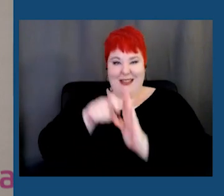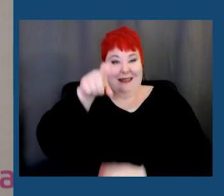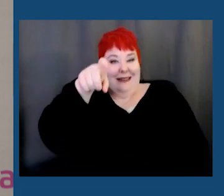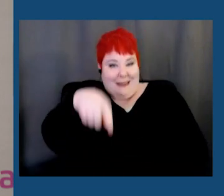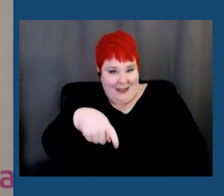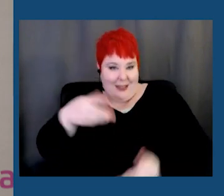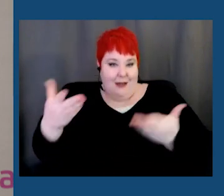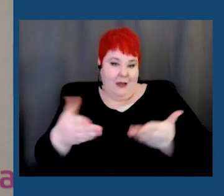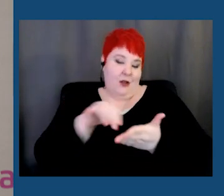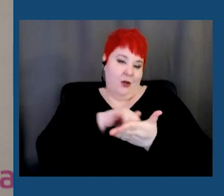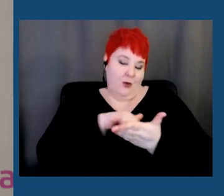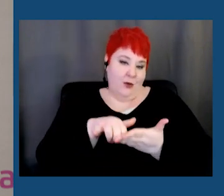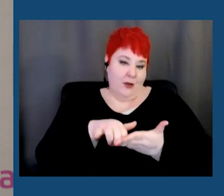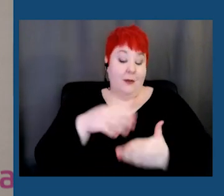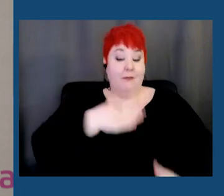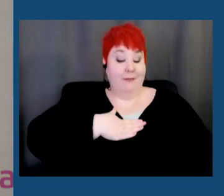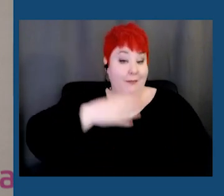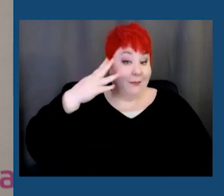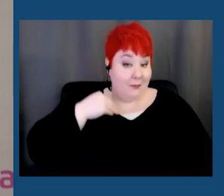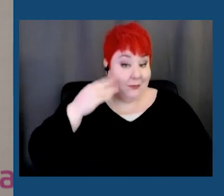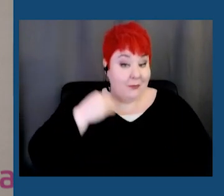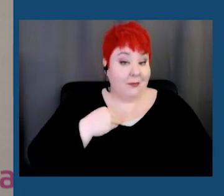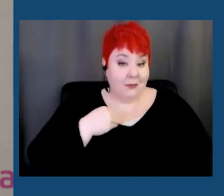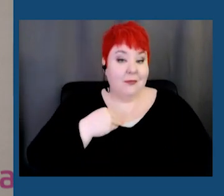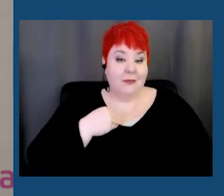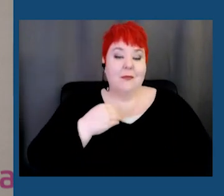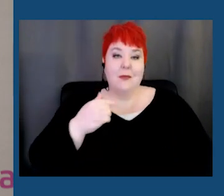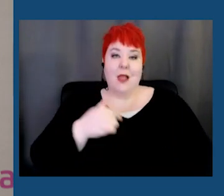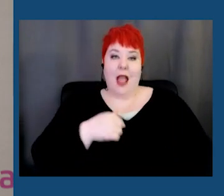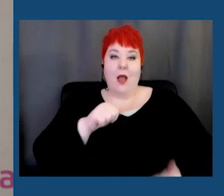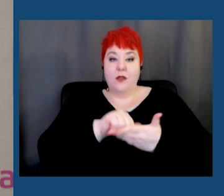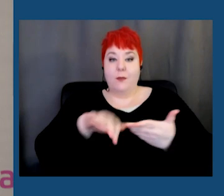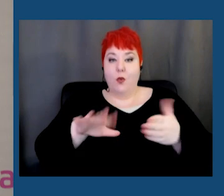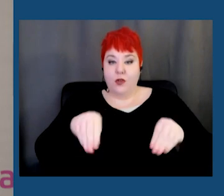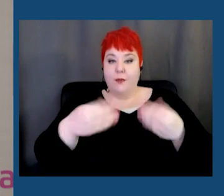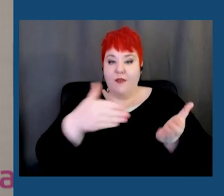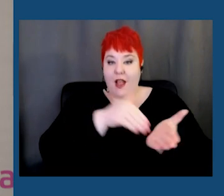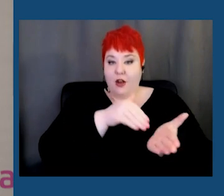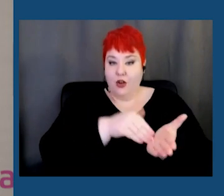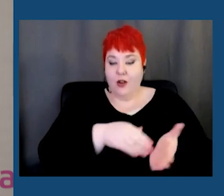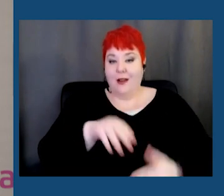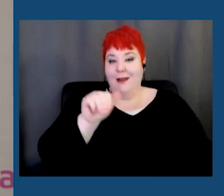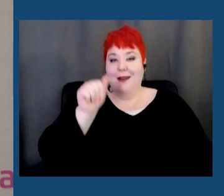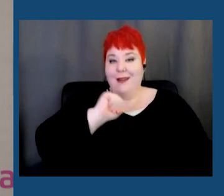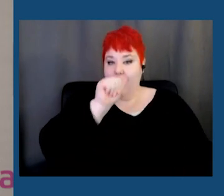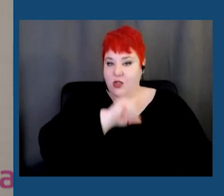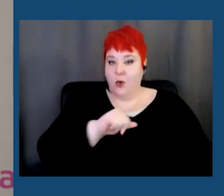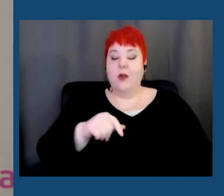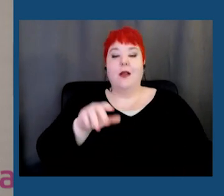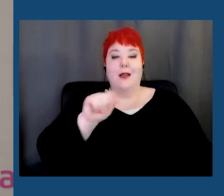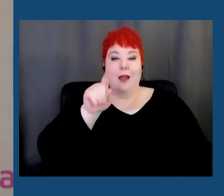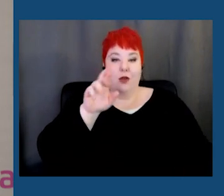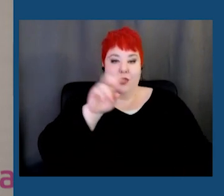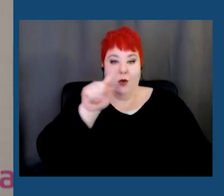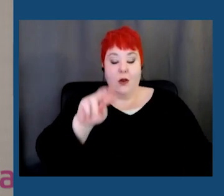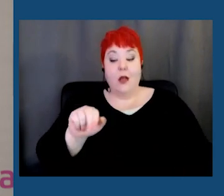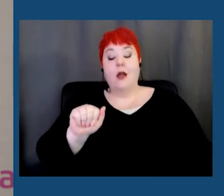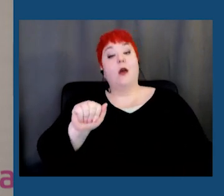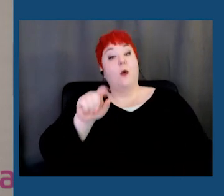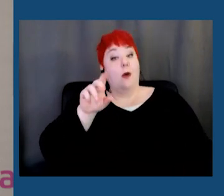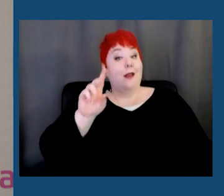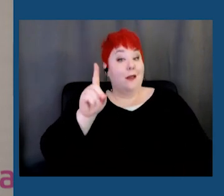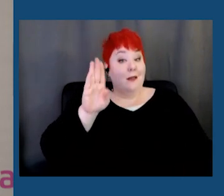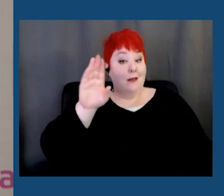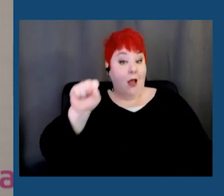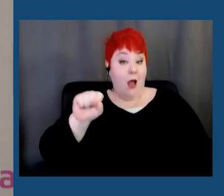am speaking from experience. I was an abortion provider in Arizona when Dobbs halted care. A trigger ban